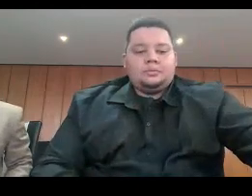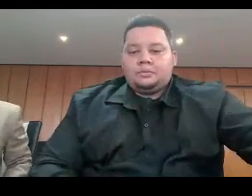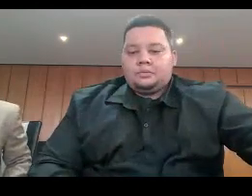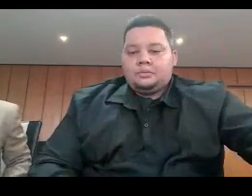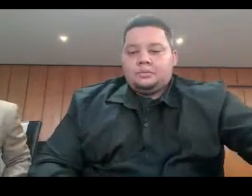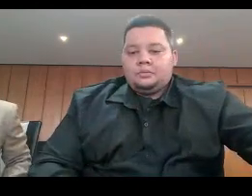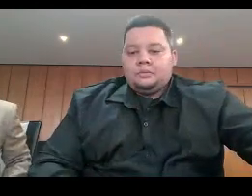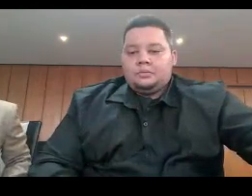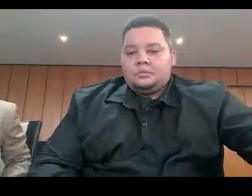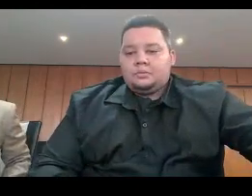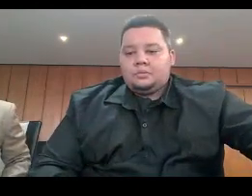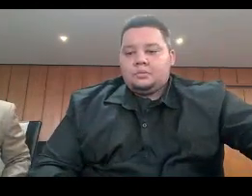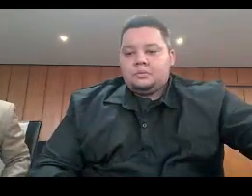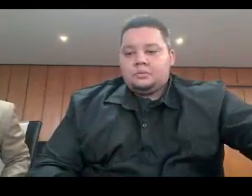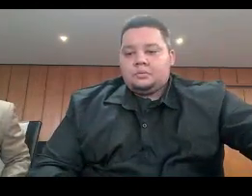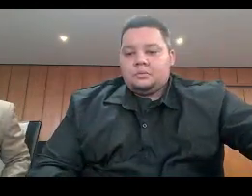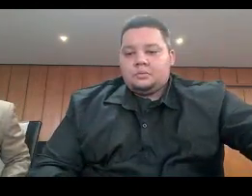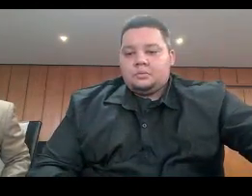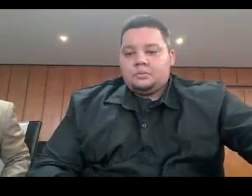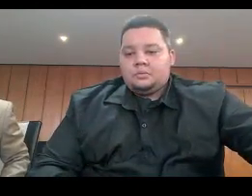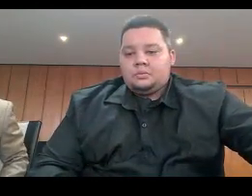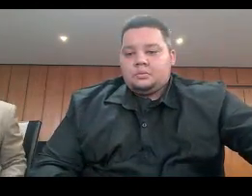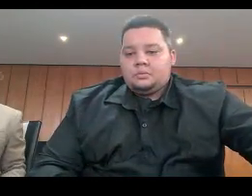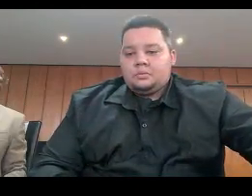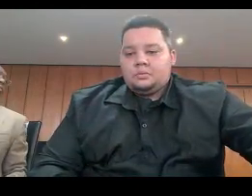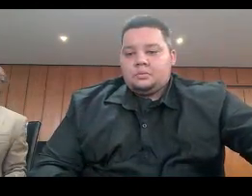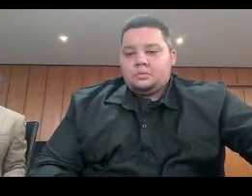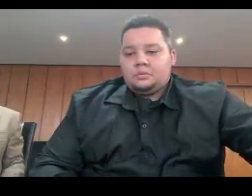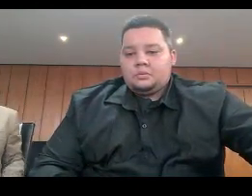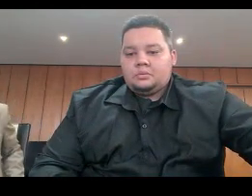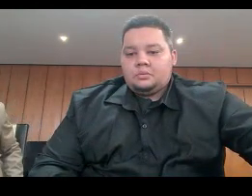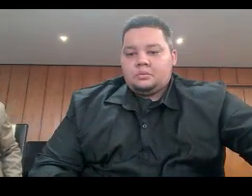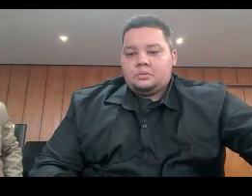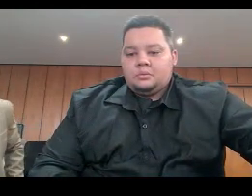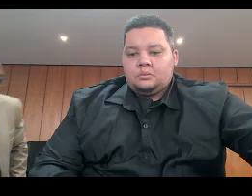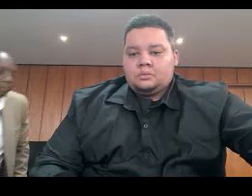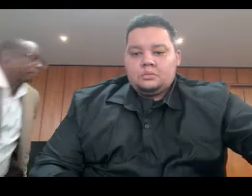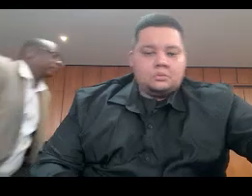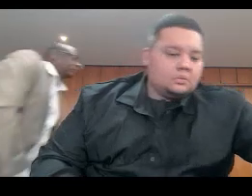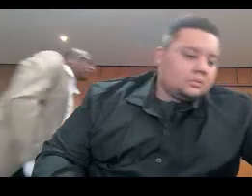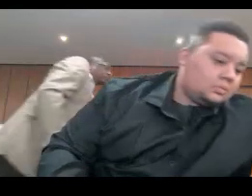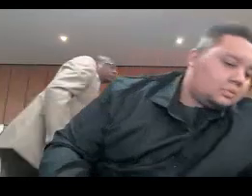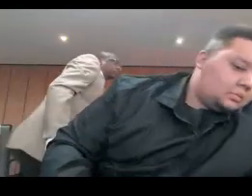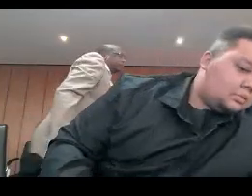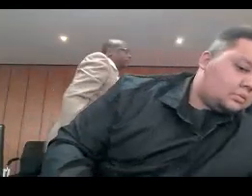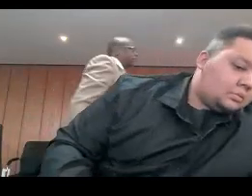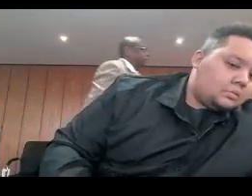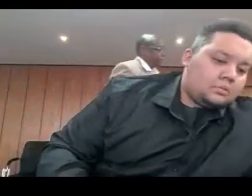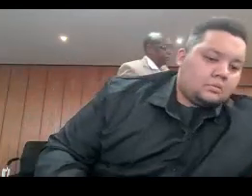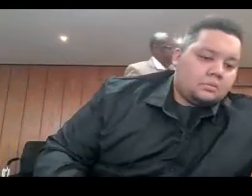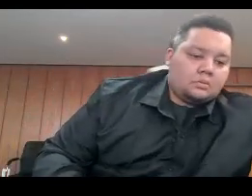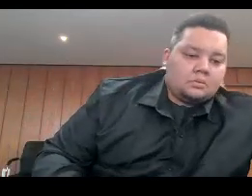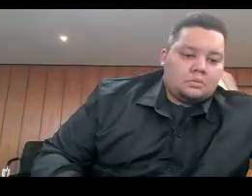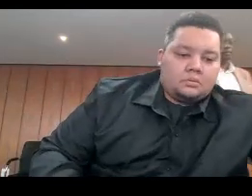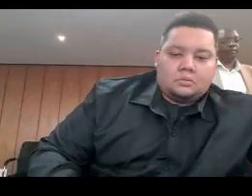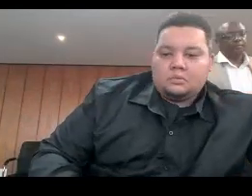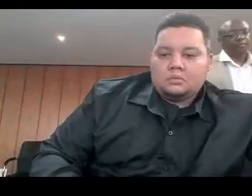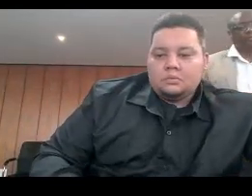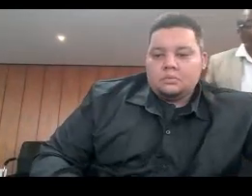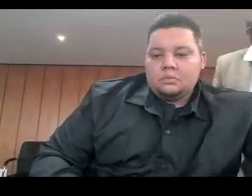also a stacked vulnerability that people have. And our surgeons and healthcare teams and